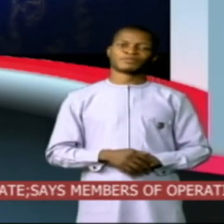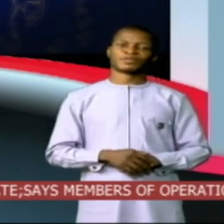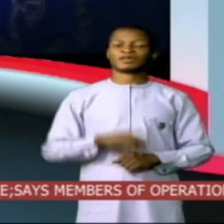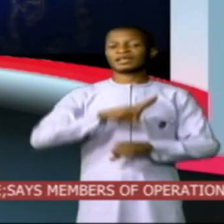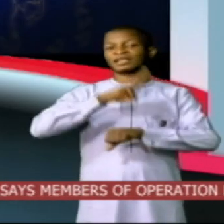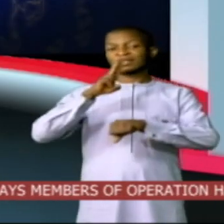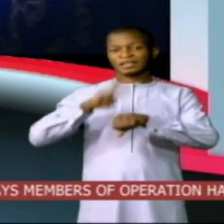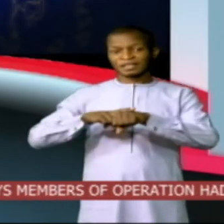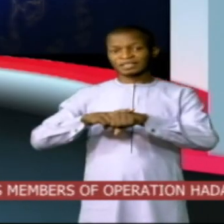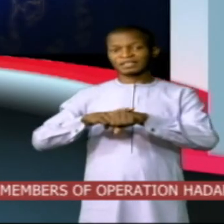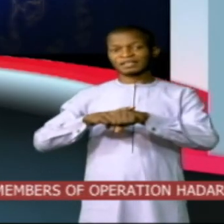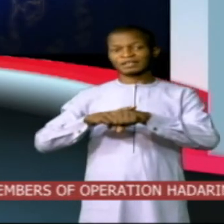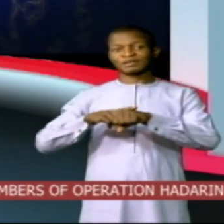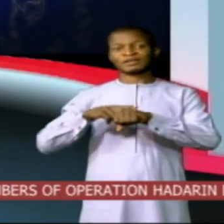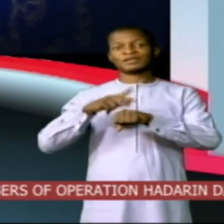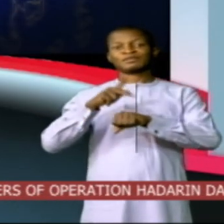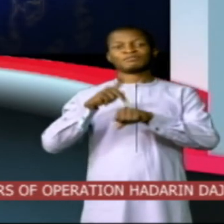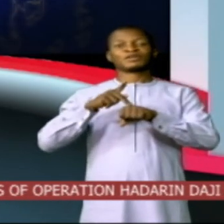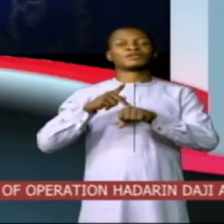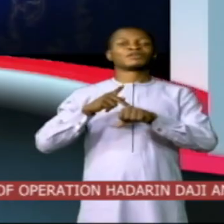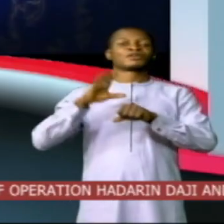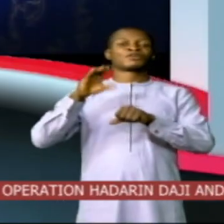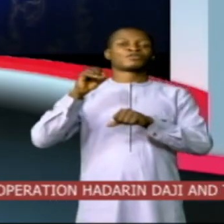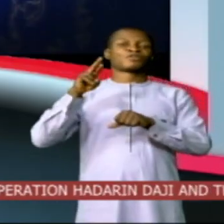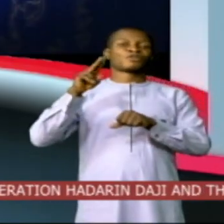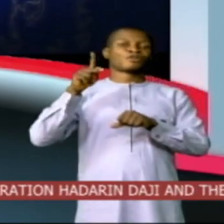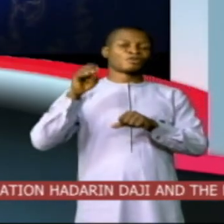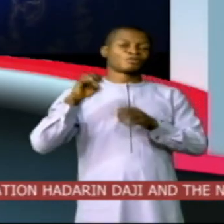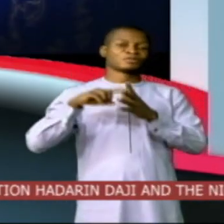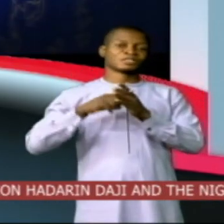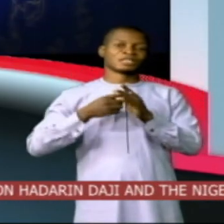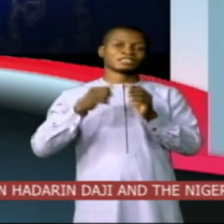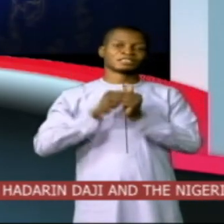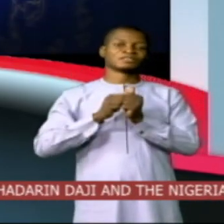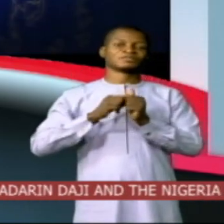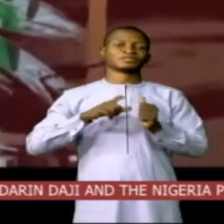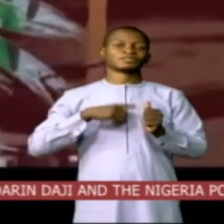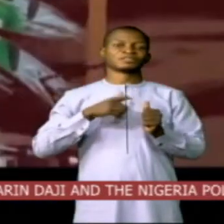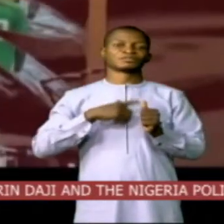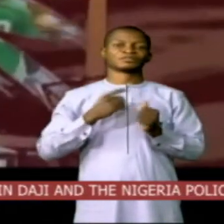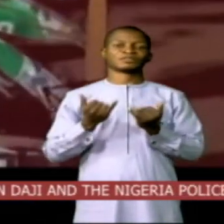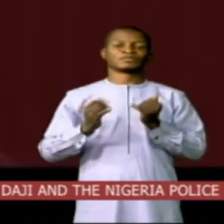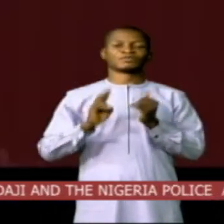National Principals Cup begins in Lagos. Details on sports updates.